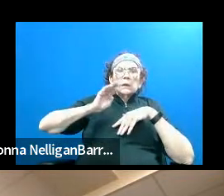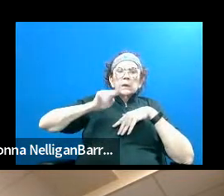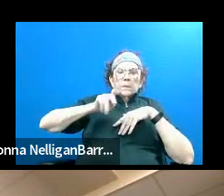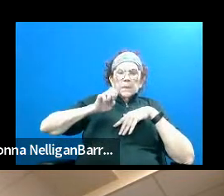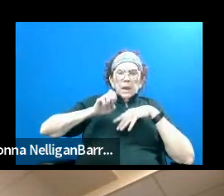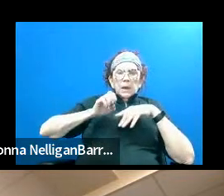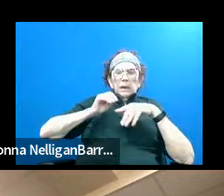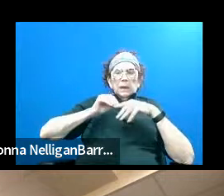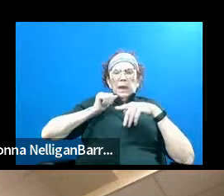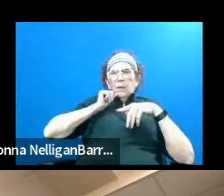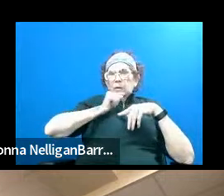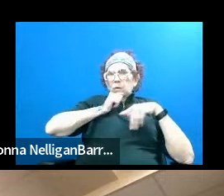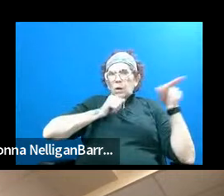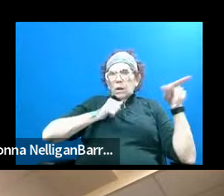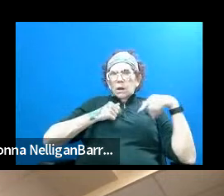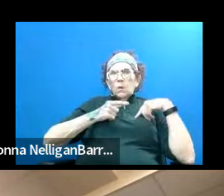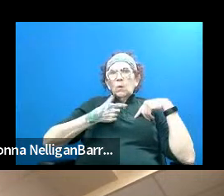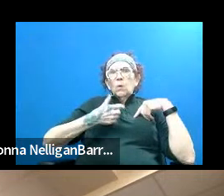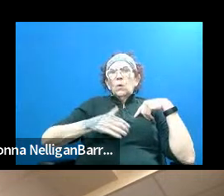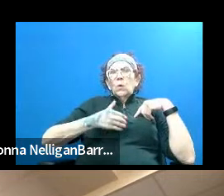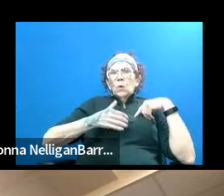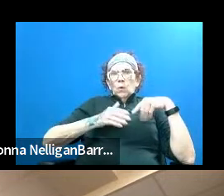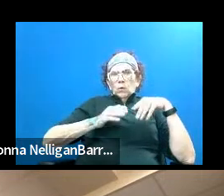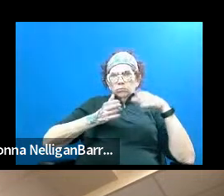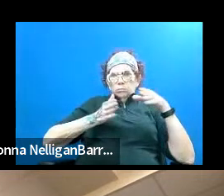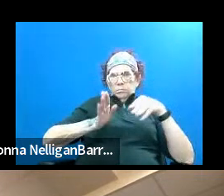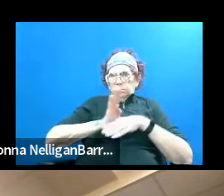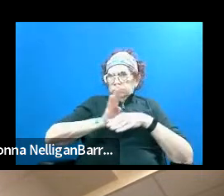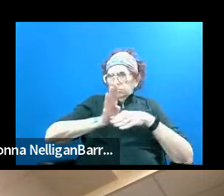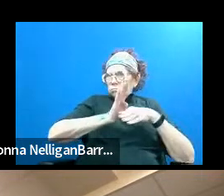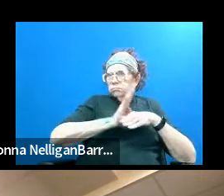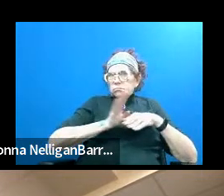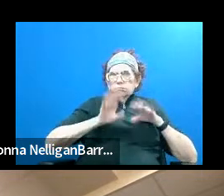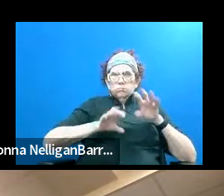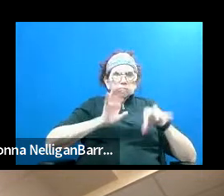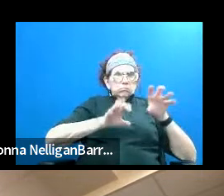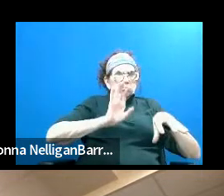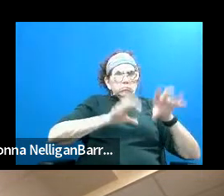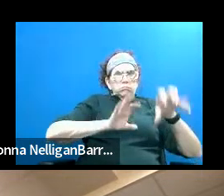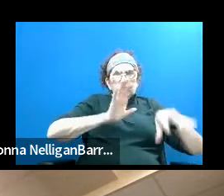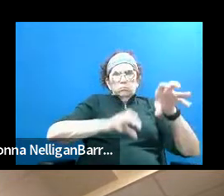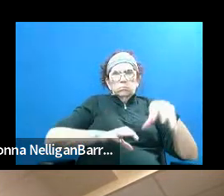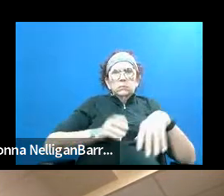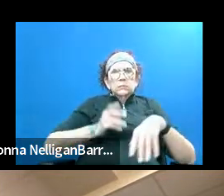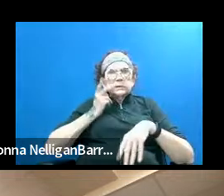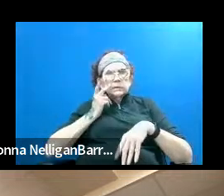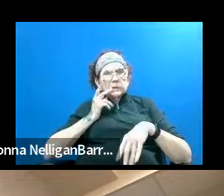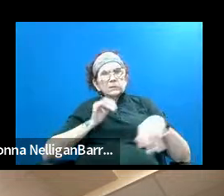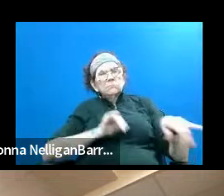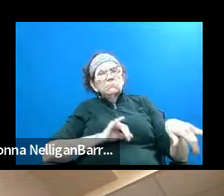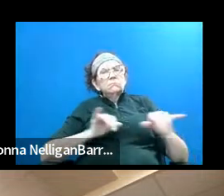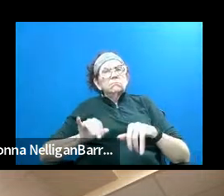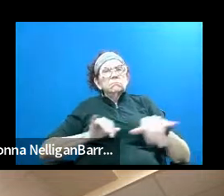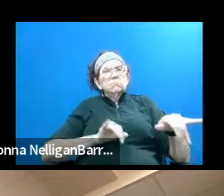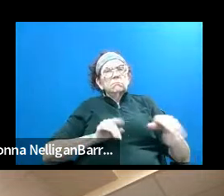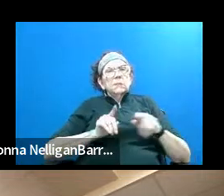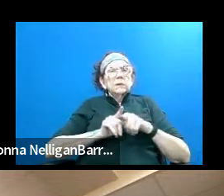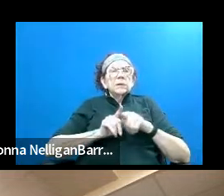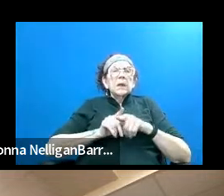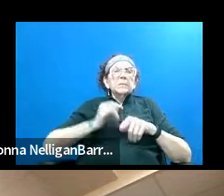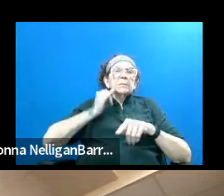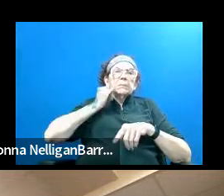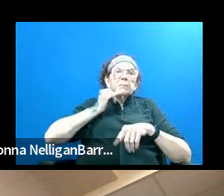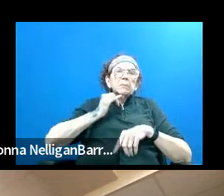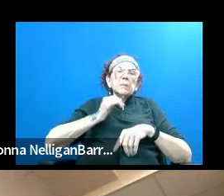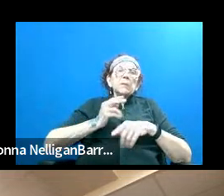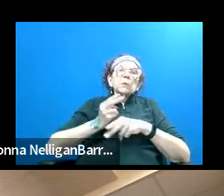there and could see some of those similar types of utilizations in Rochester. And when I